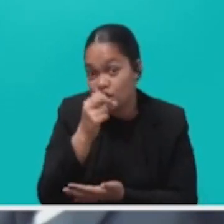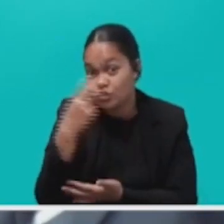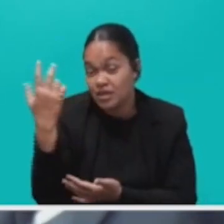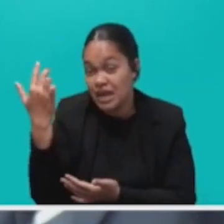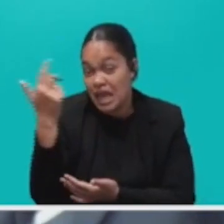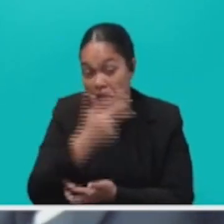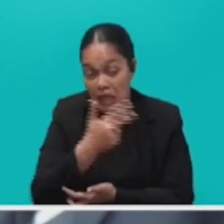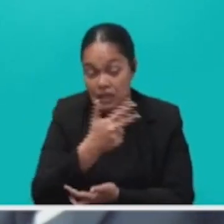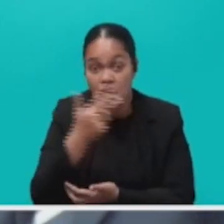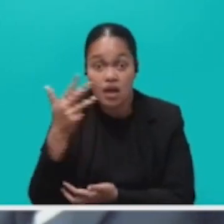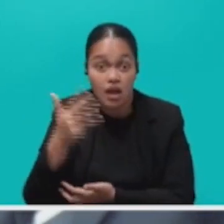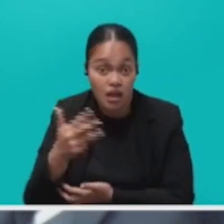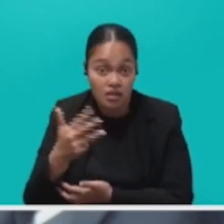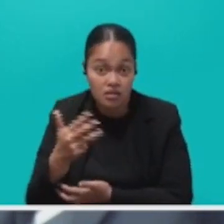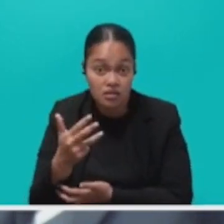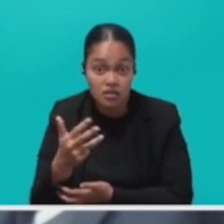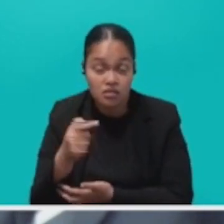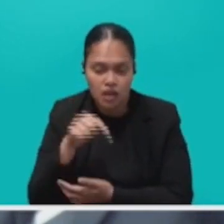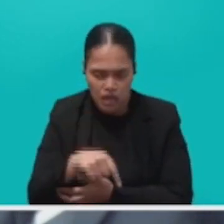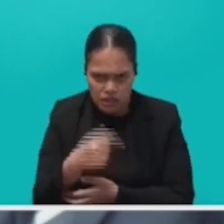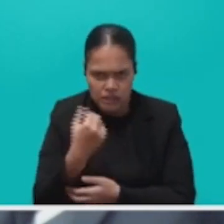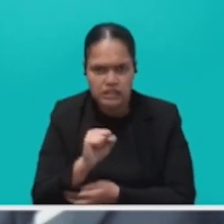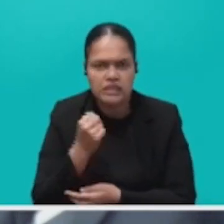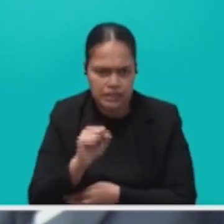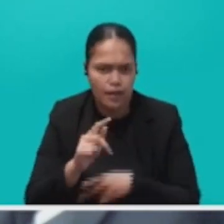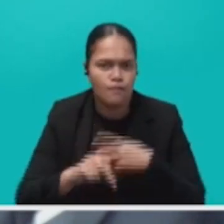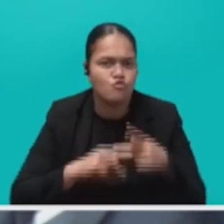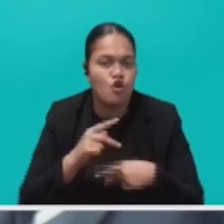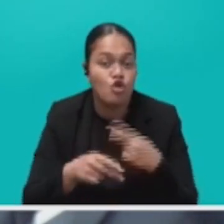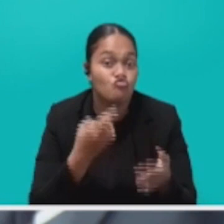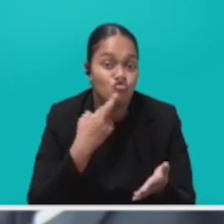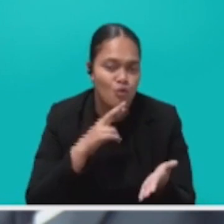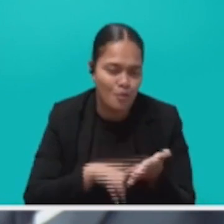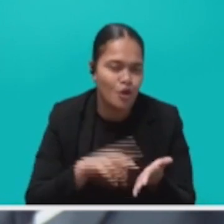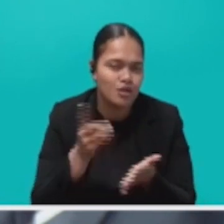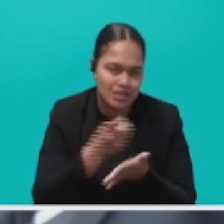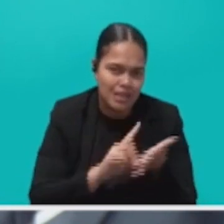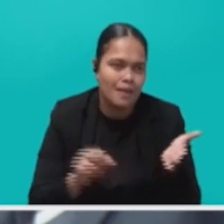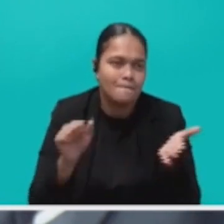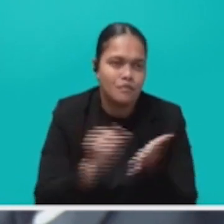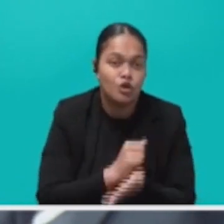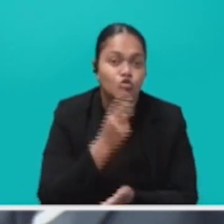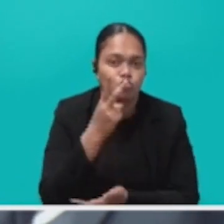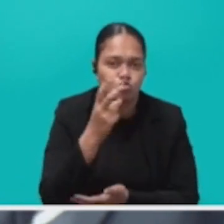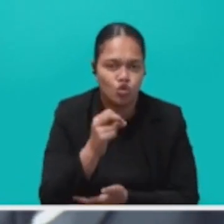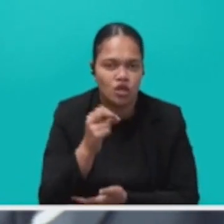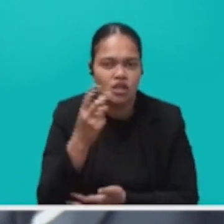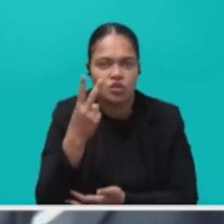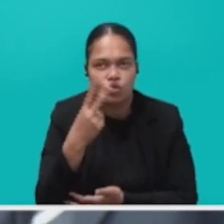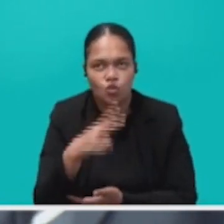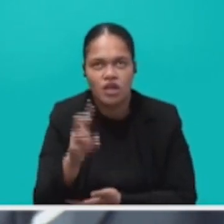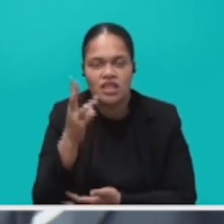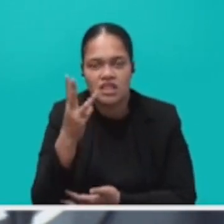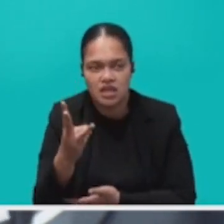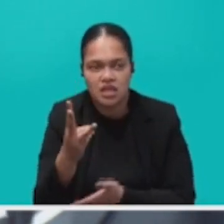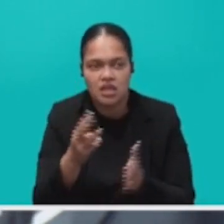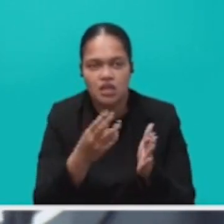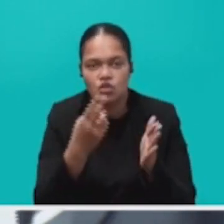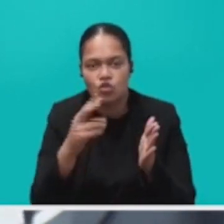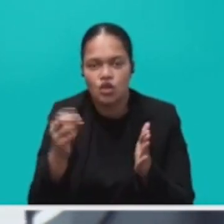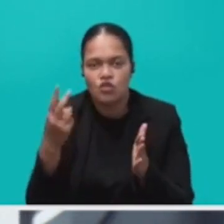2018 and 19, this is in progress. The report will be designed and printed in the 2023-2024 financial